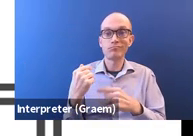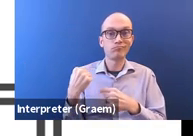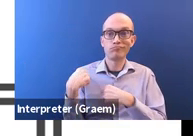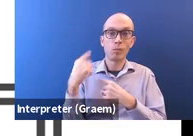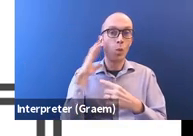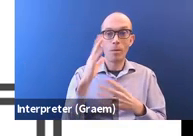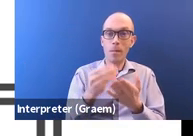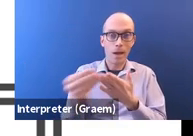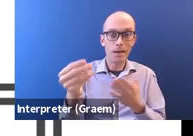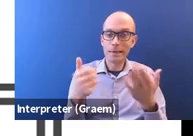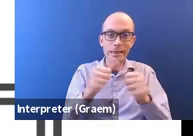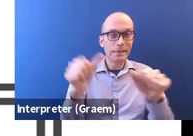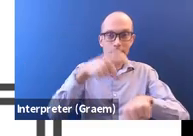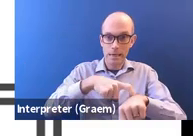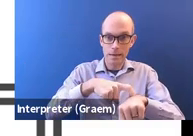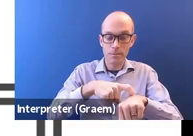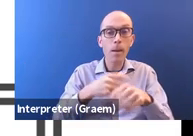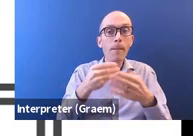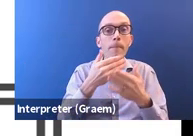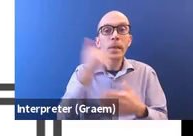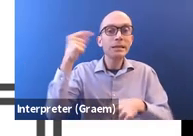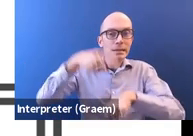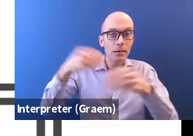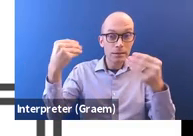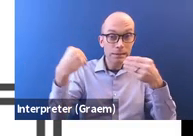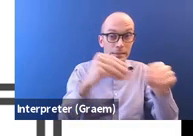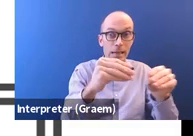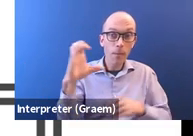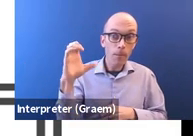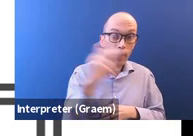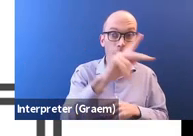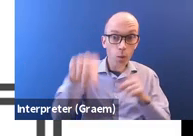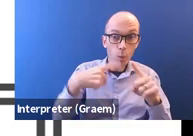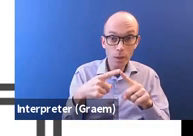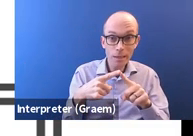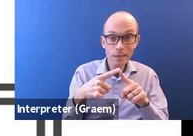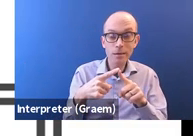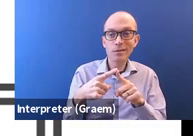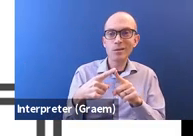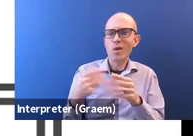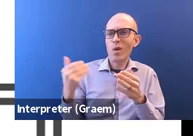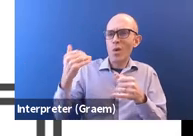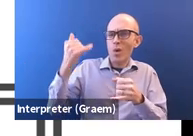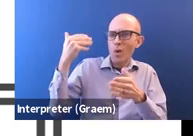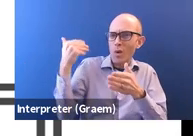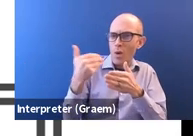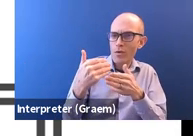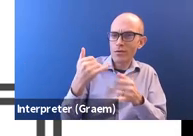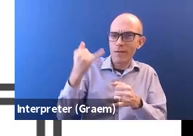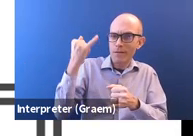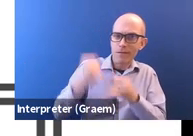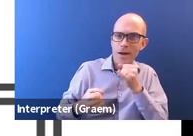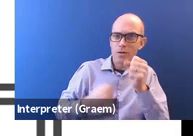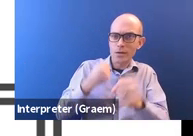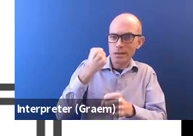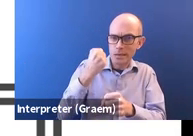best time to sell the books back is towards the end of your final year. So when you're done